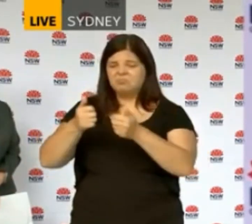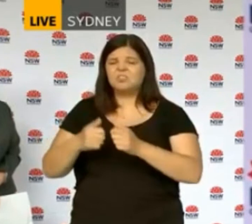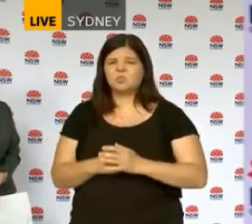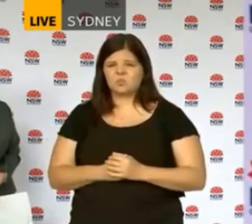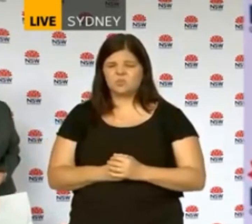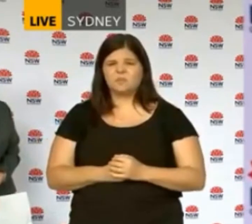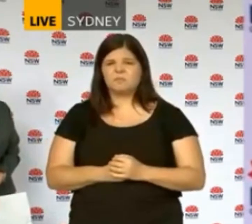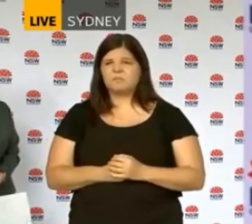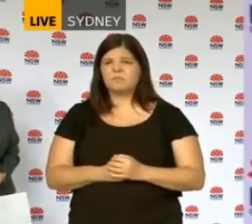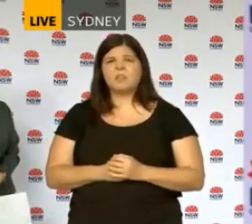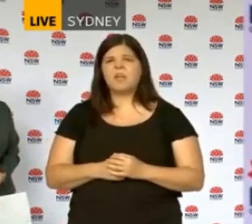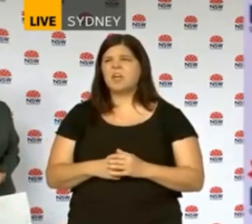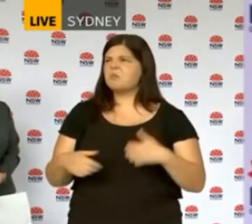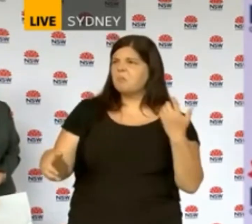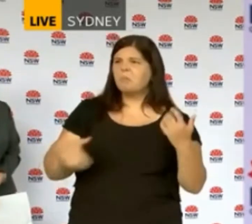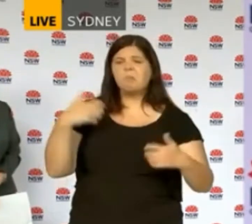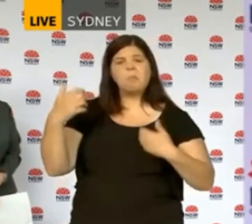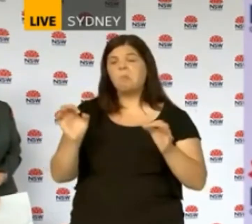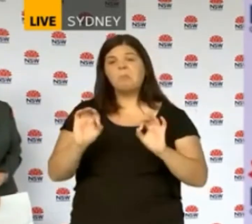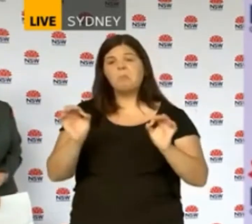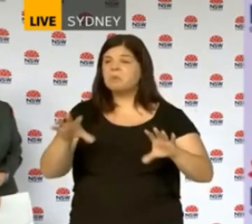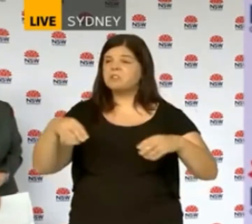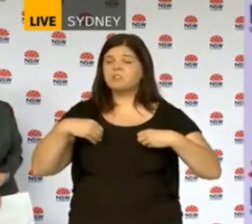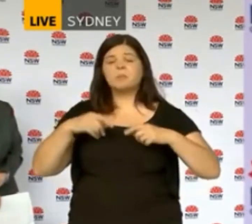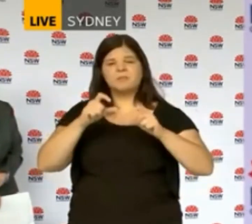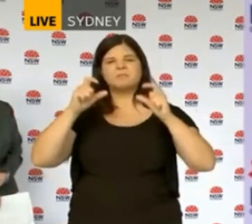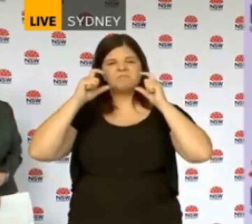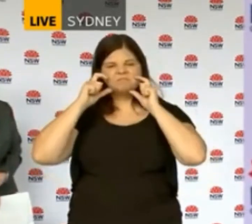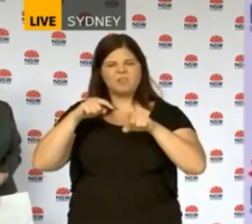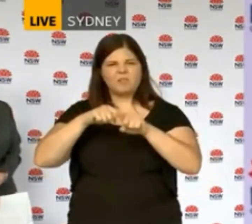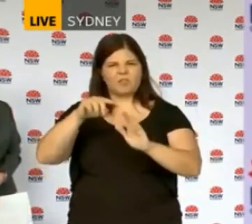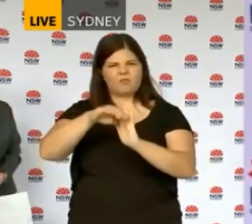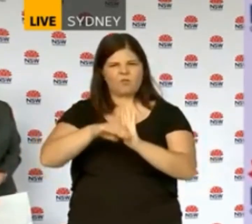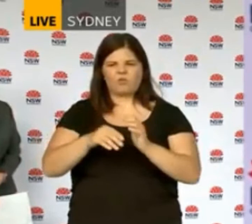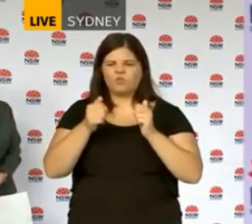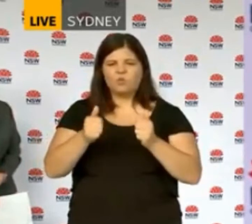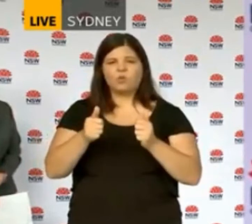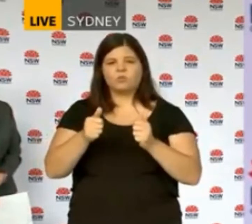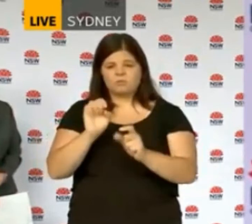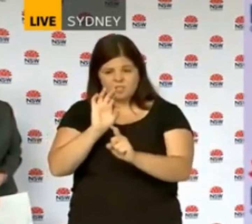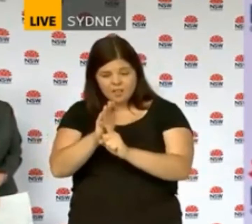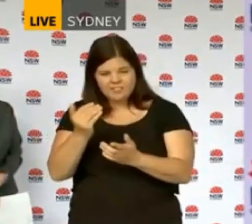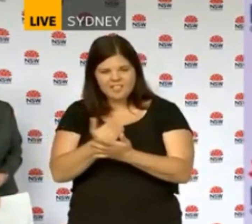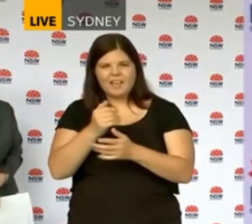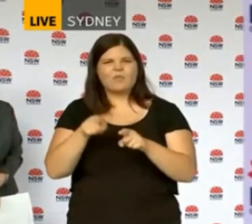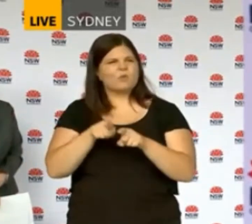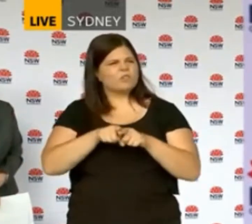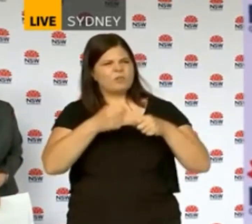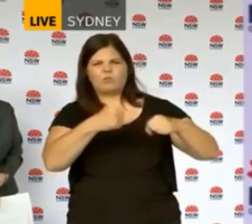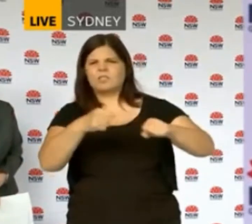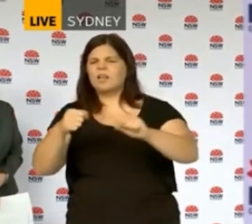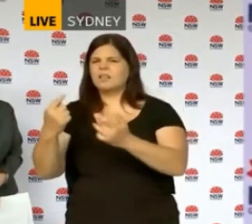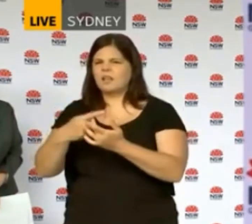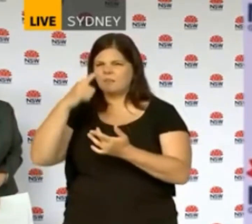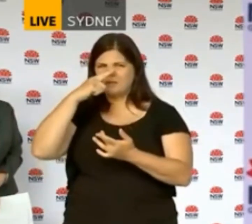willingly, unreservedly, and did their bit to keep everybody else safe, including themselves safe. And